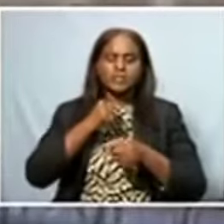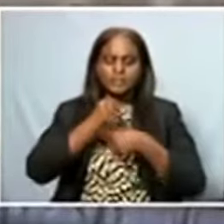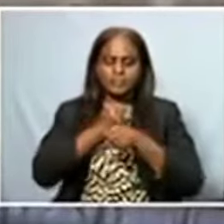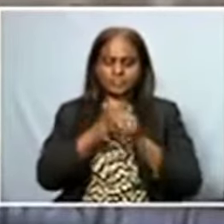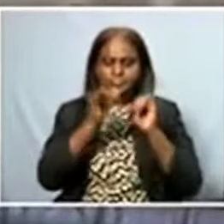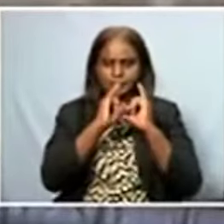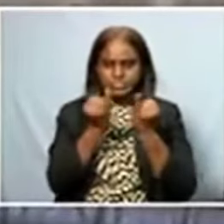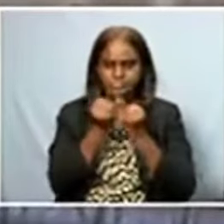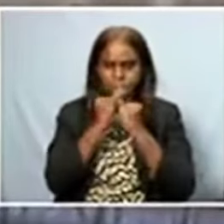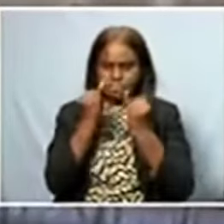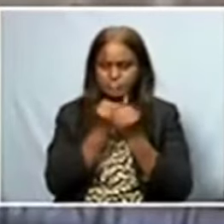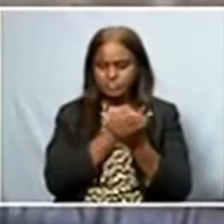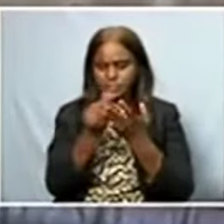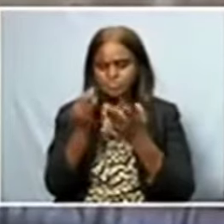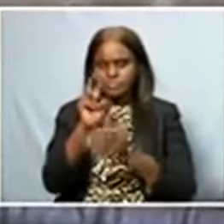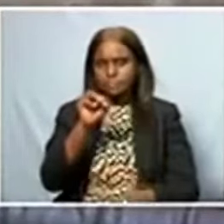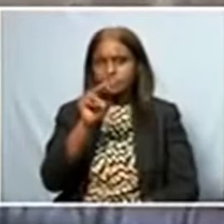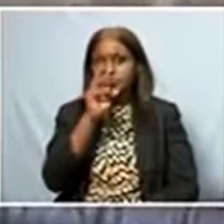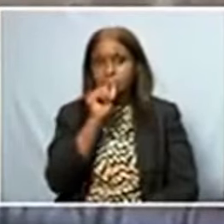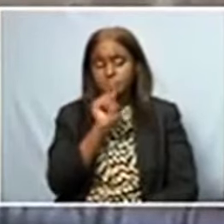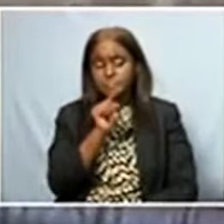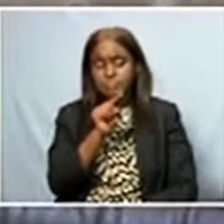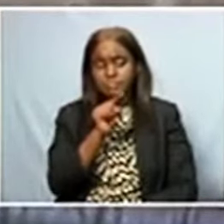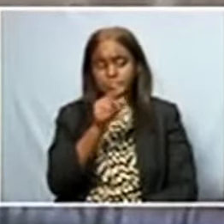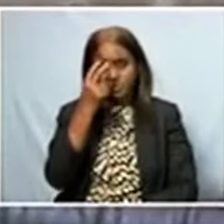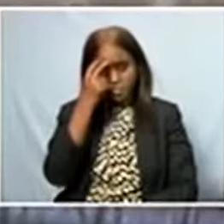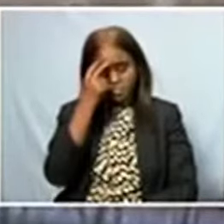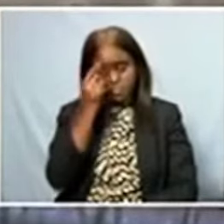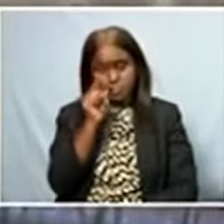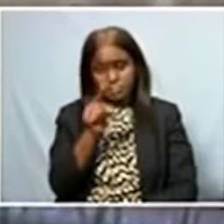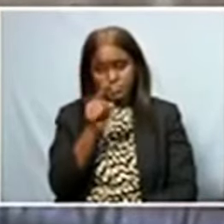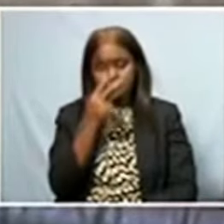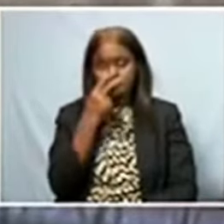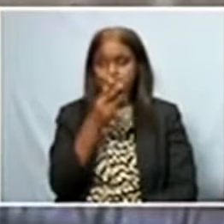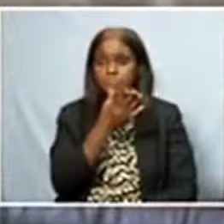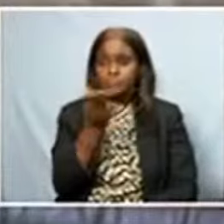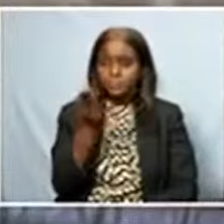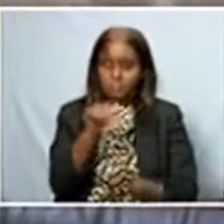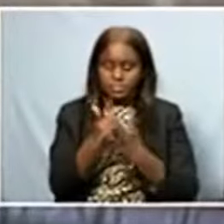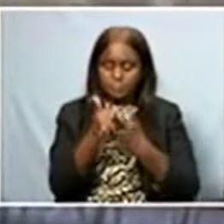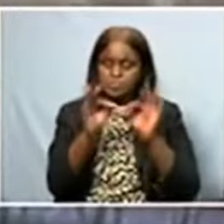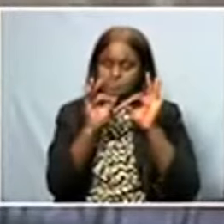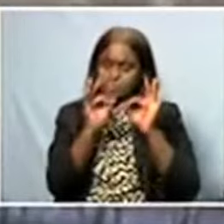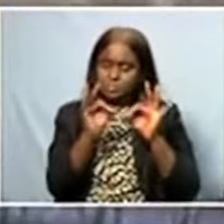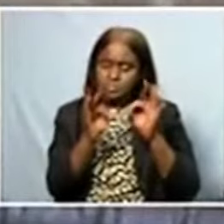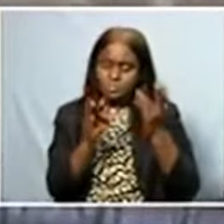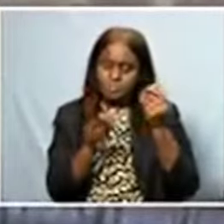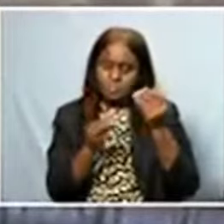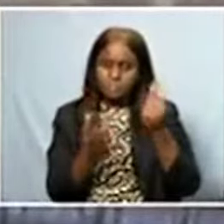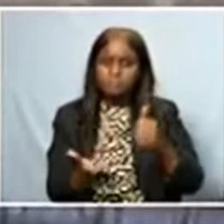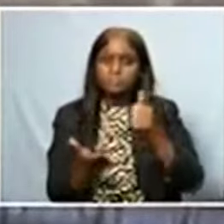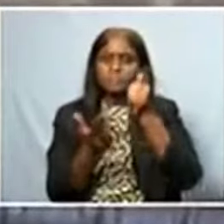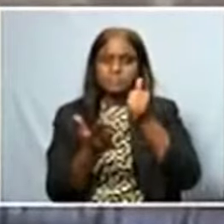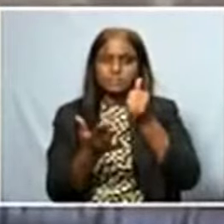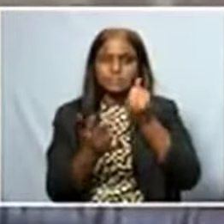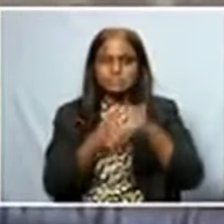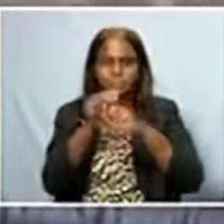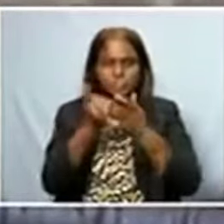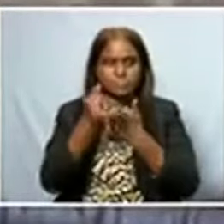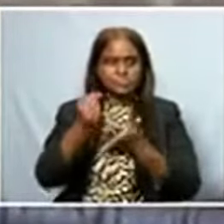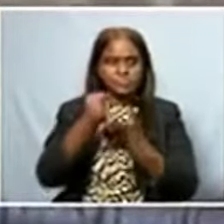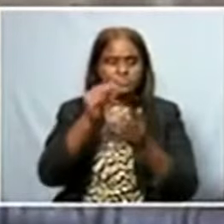institution to fail, Mr. Speaker. This is a watchdog institution to see how prudent the budget, the whole entire budget